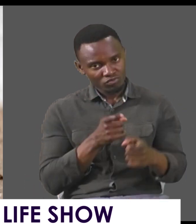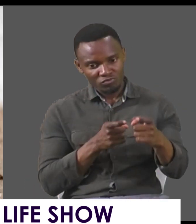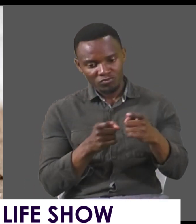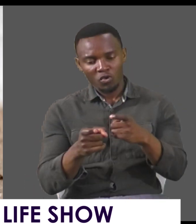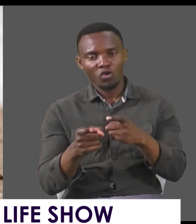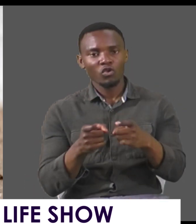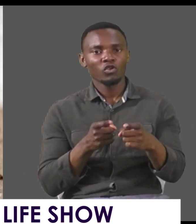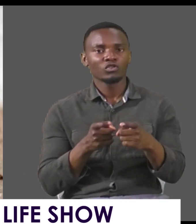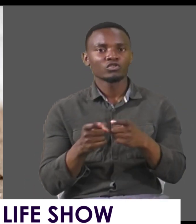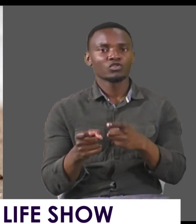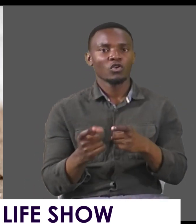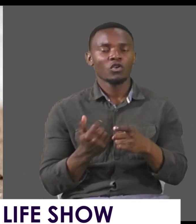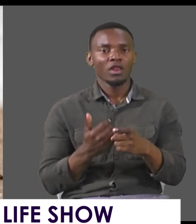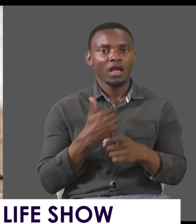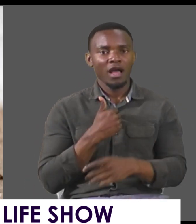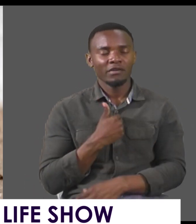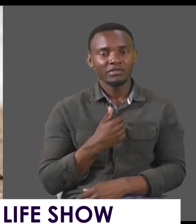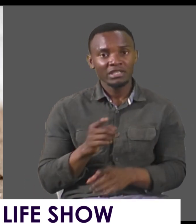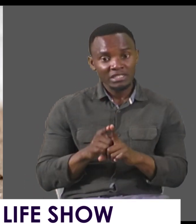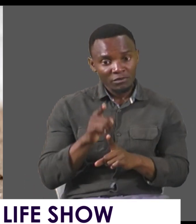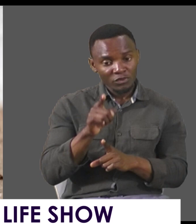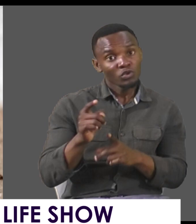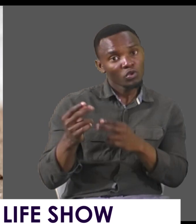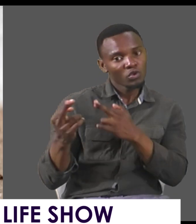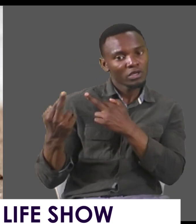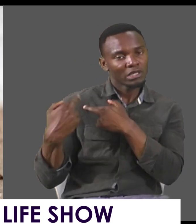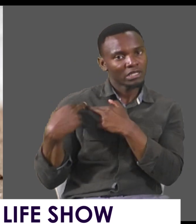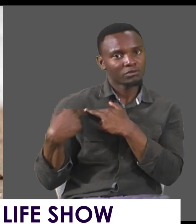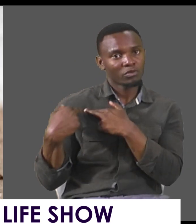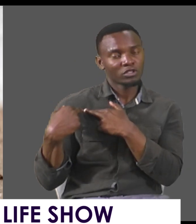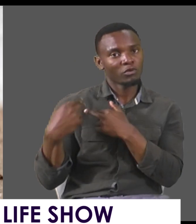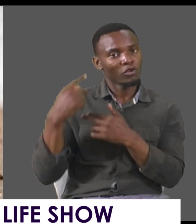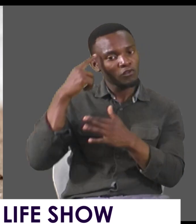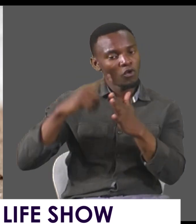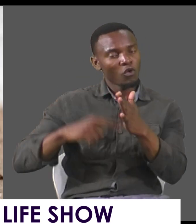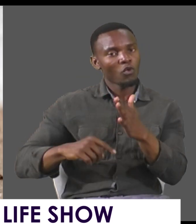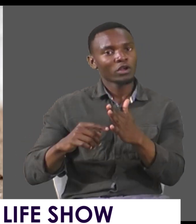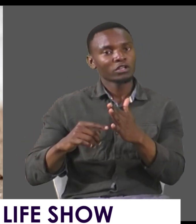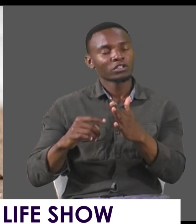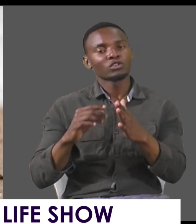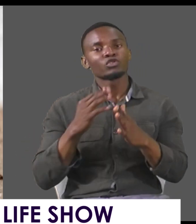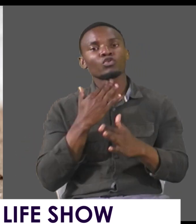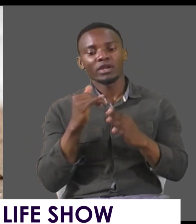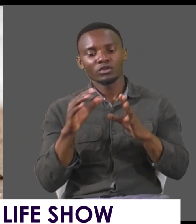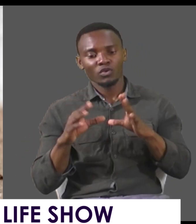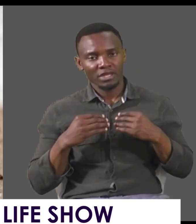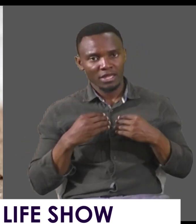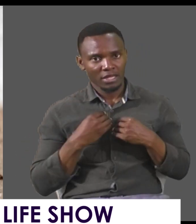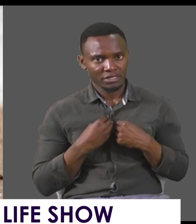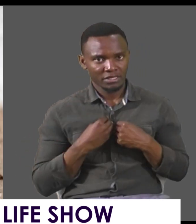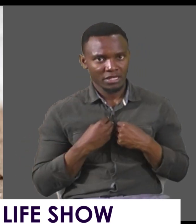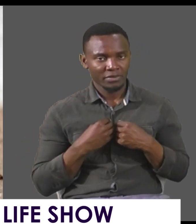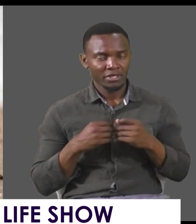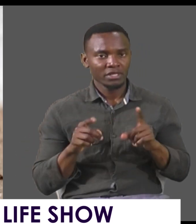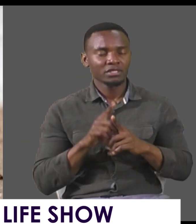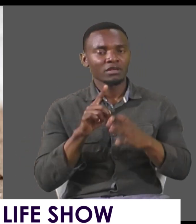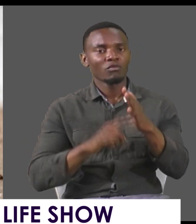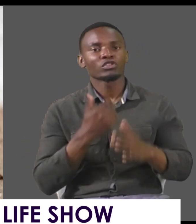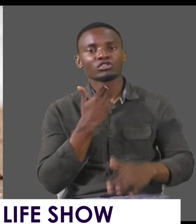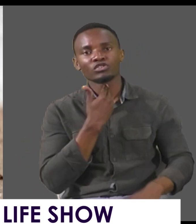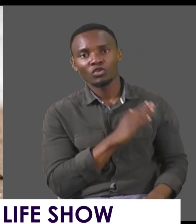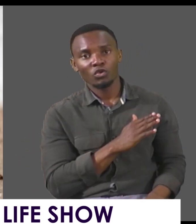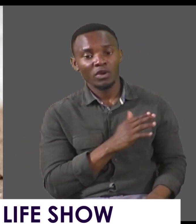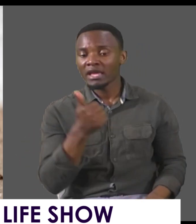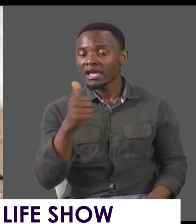control. You are the one in charge of what you want to settle in you or not to settle in you. Anything